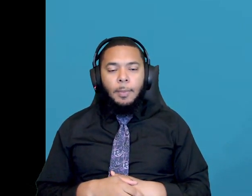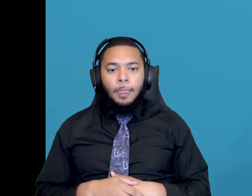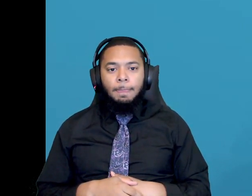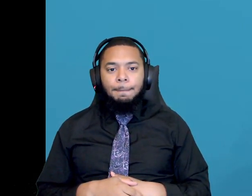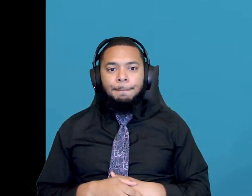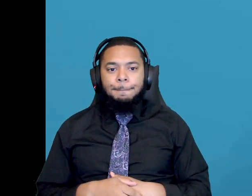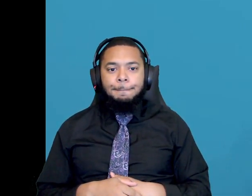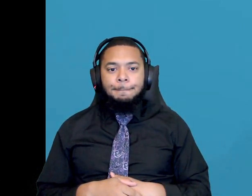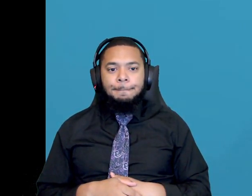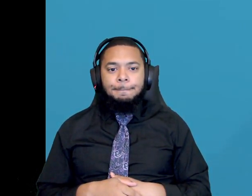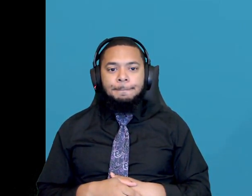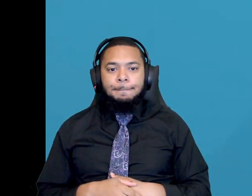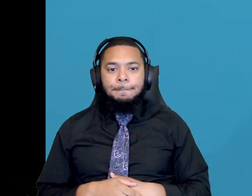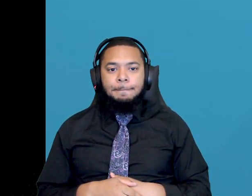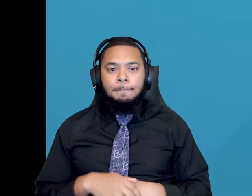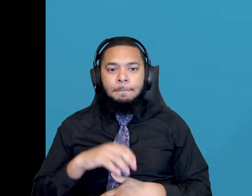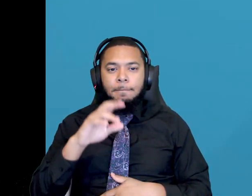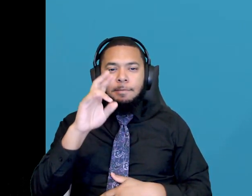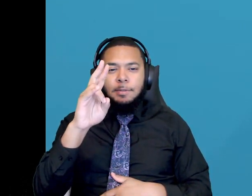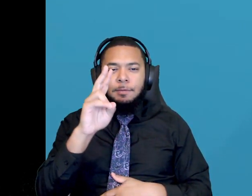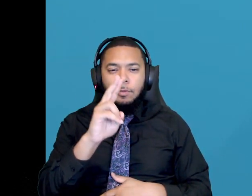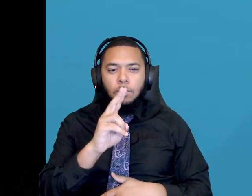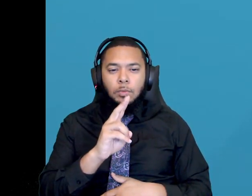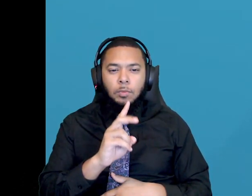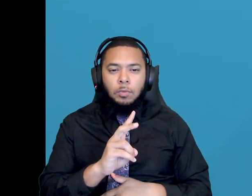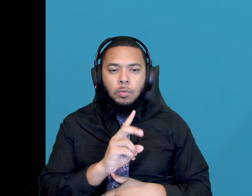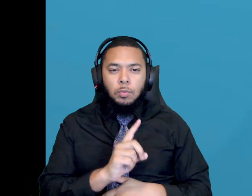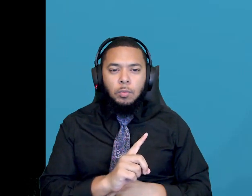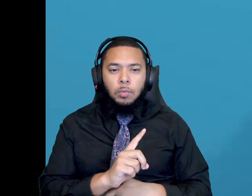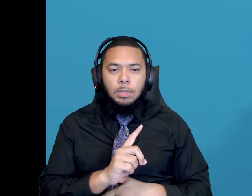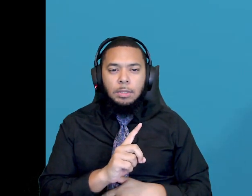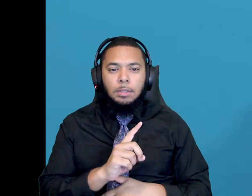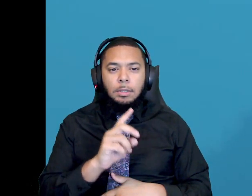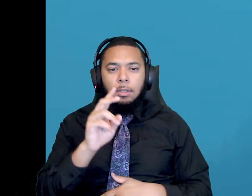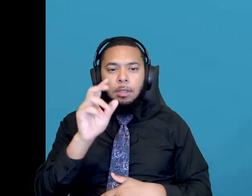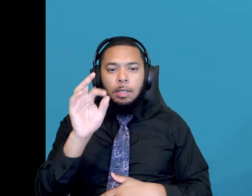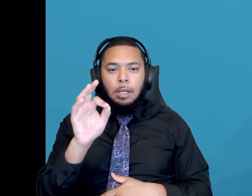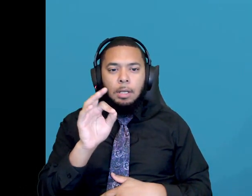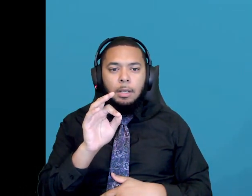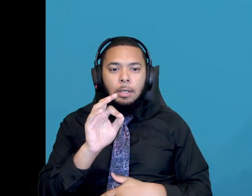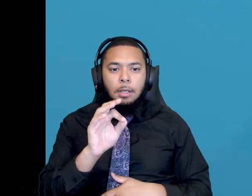7,221, so that's 12,